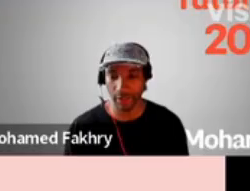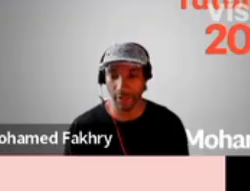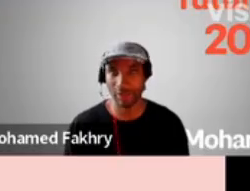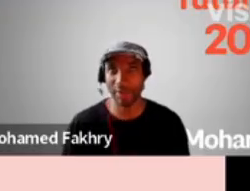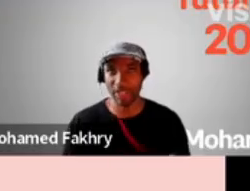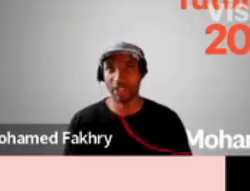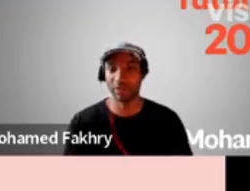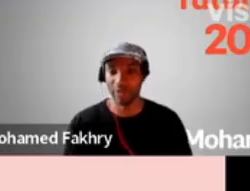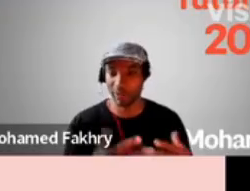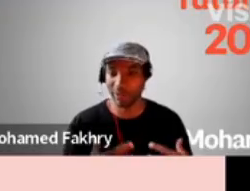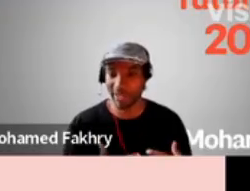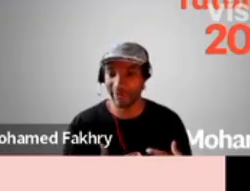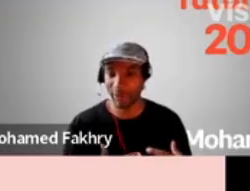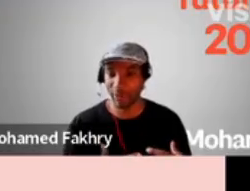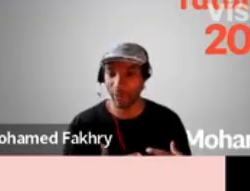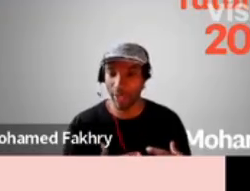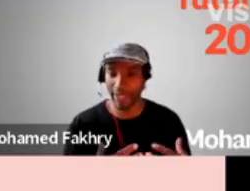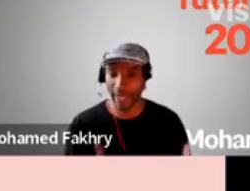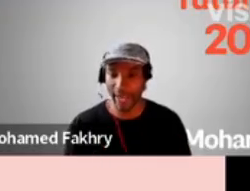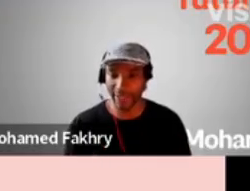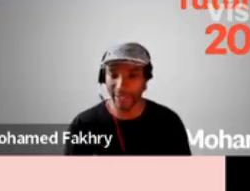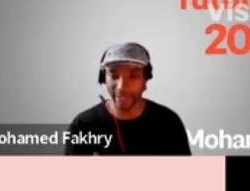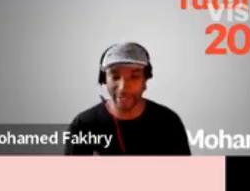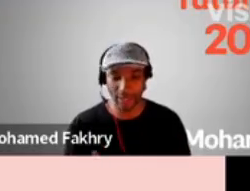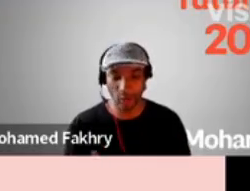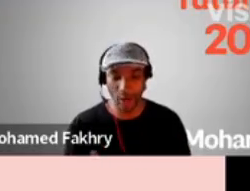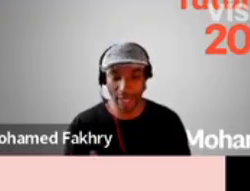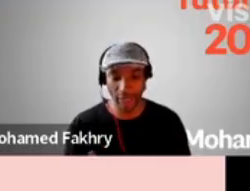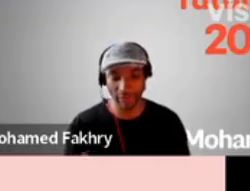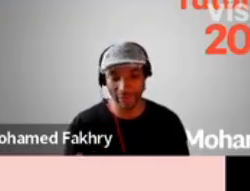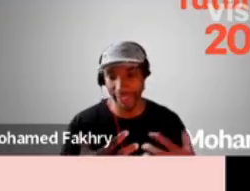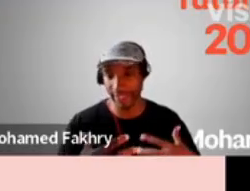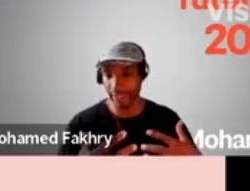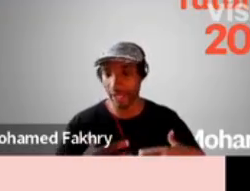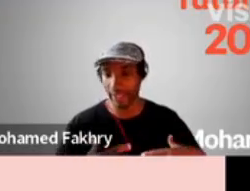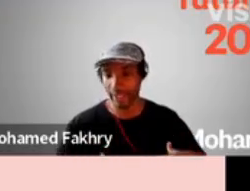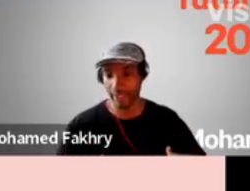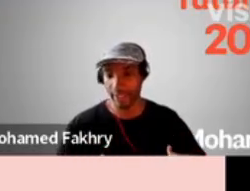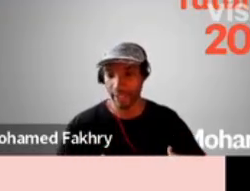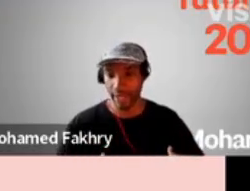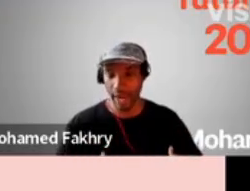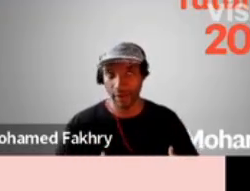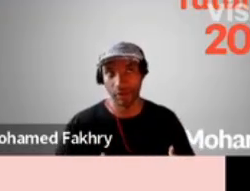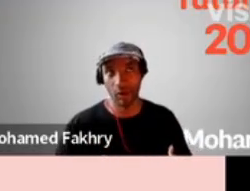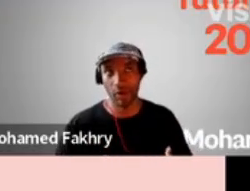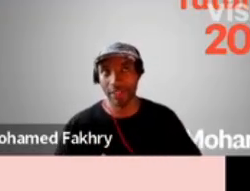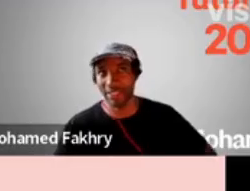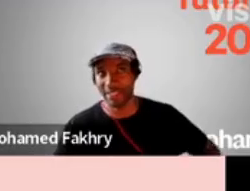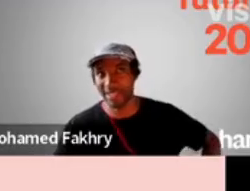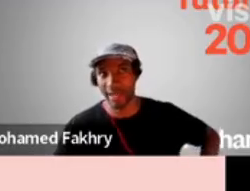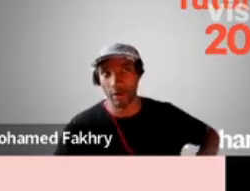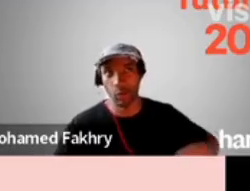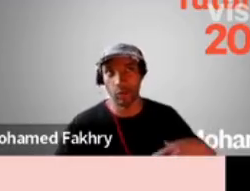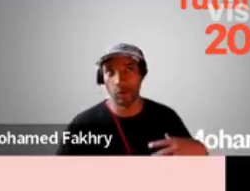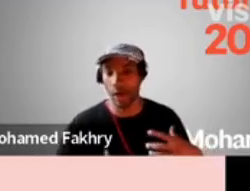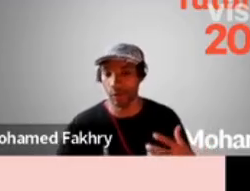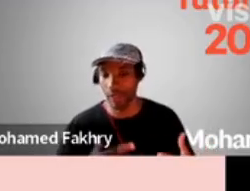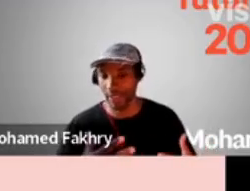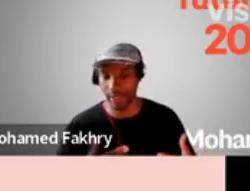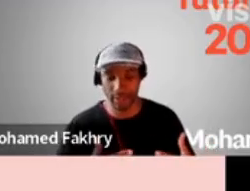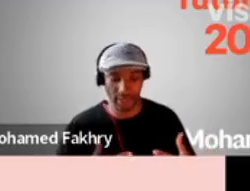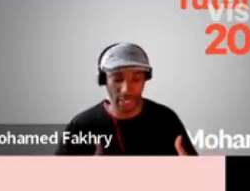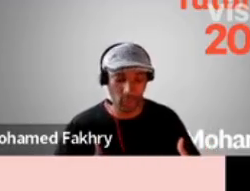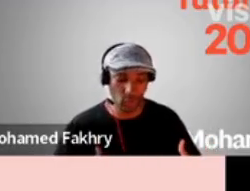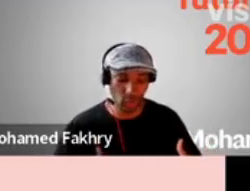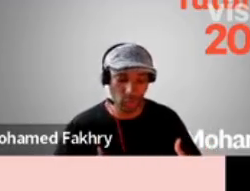patient. To be patient with yourself, when you are learning ASL, it's you are kind of taking it all in. And the other thing is when you are